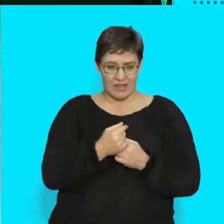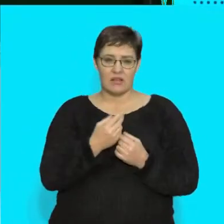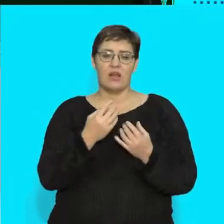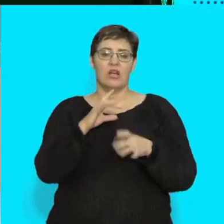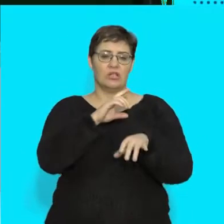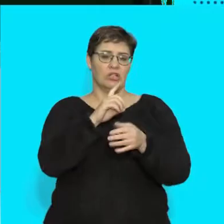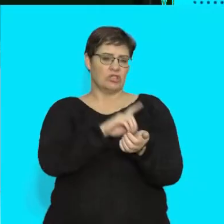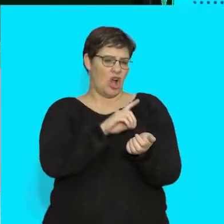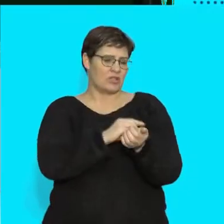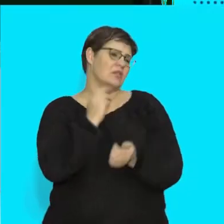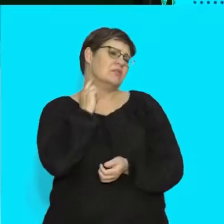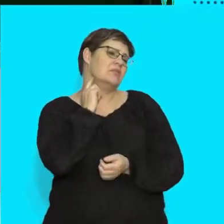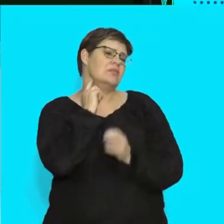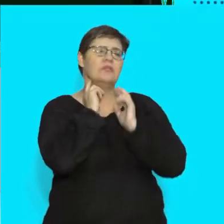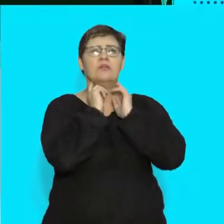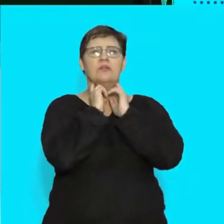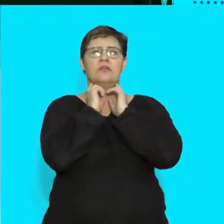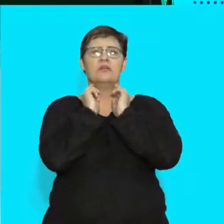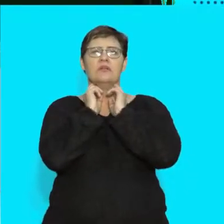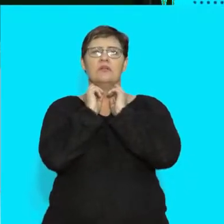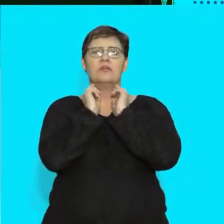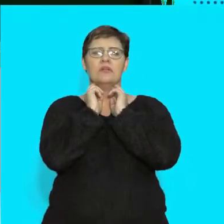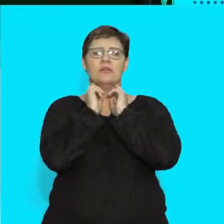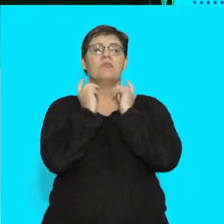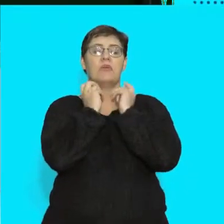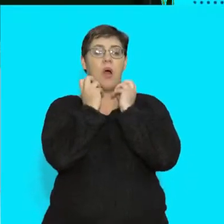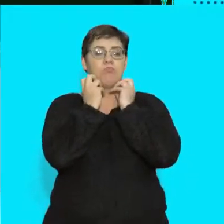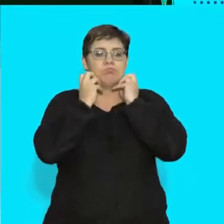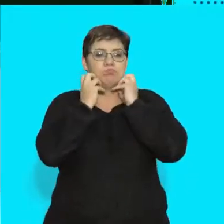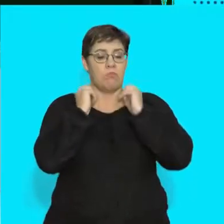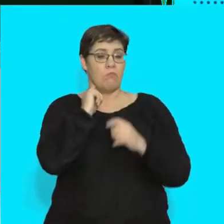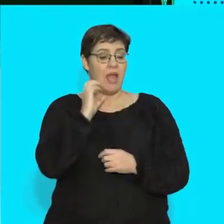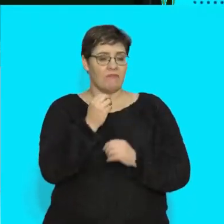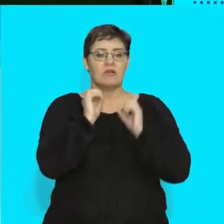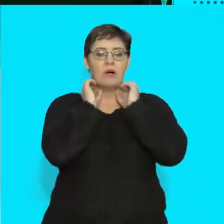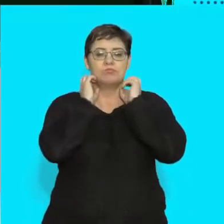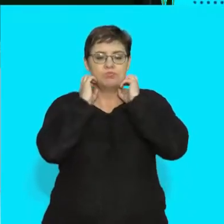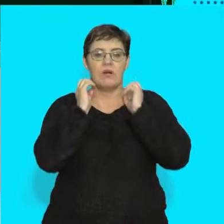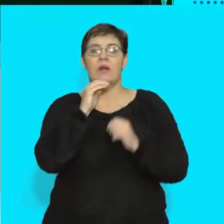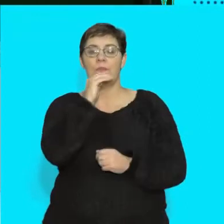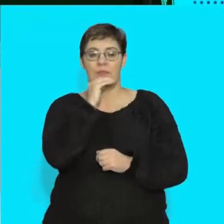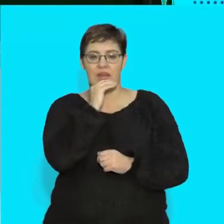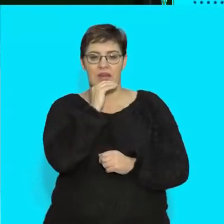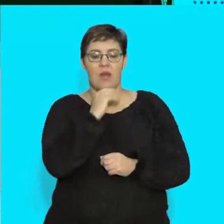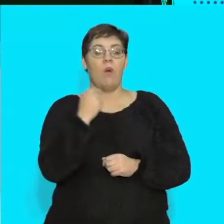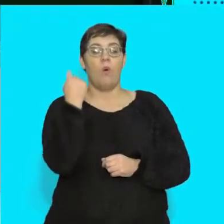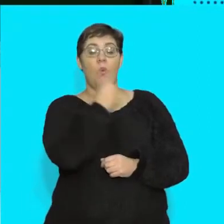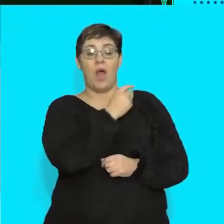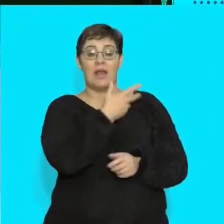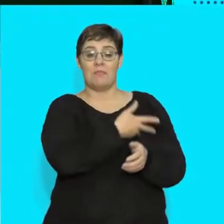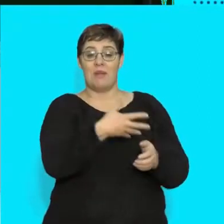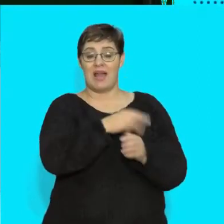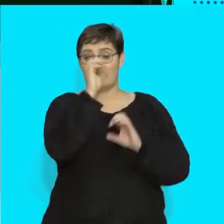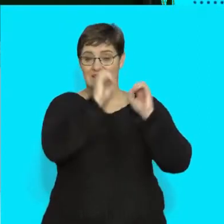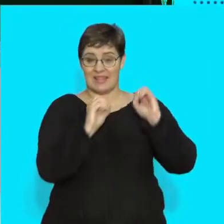does this over here, and he's checking to see if your glands are swollen, if it's swollen, that means the white blood cells,